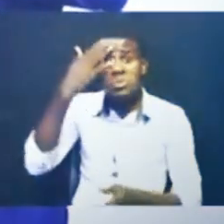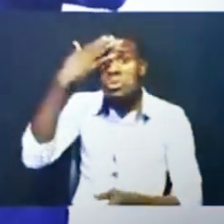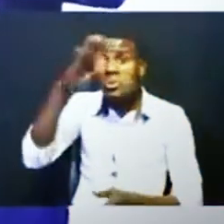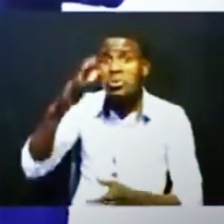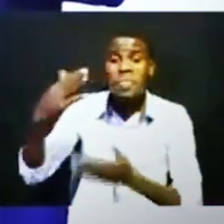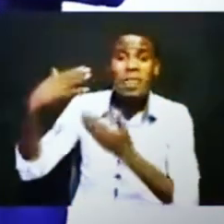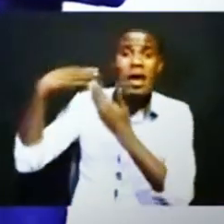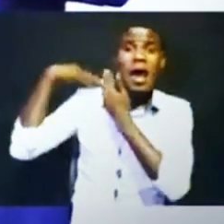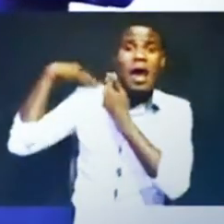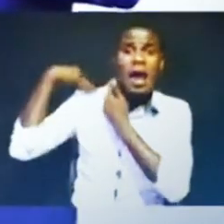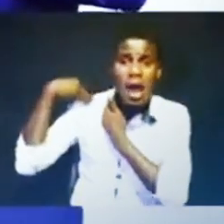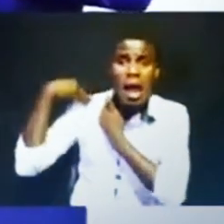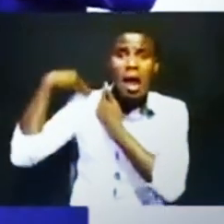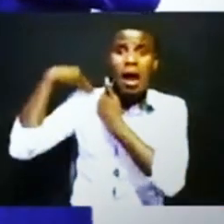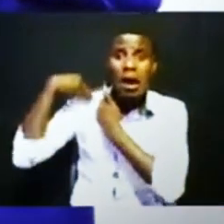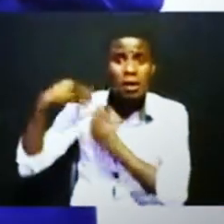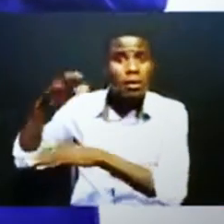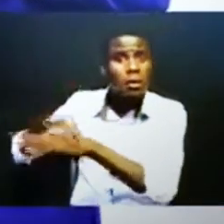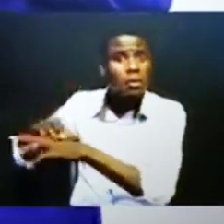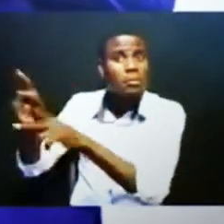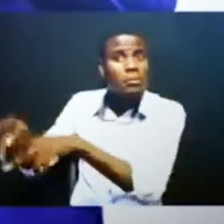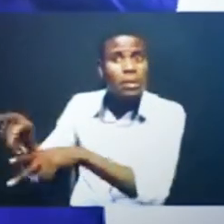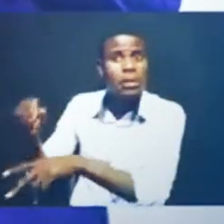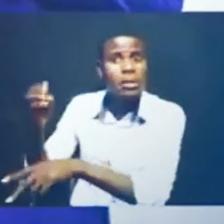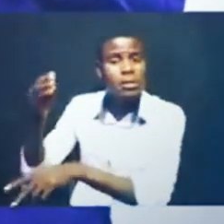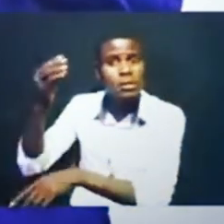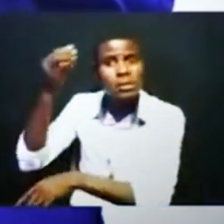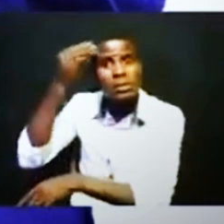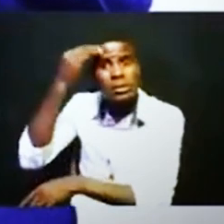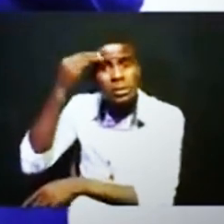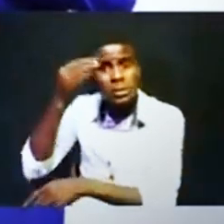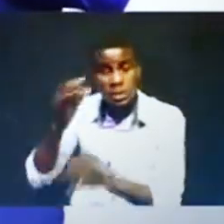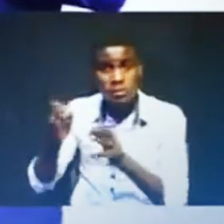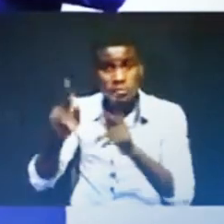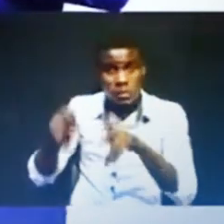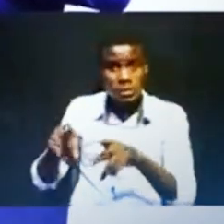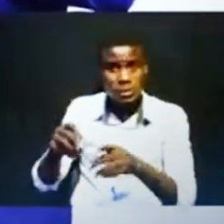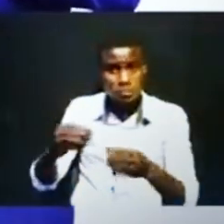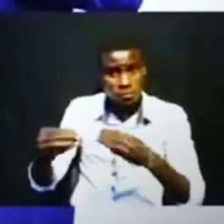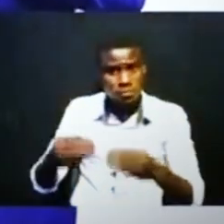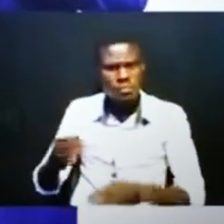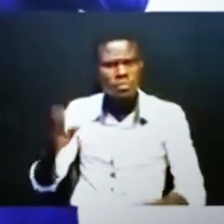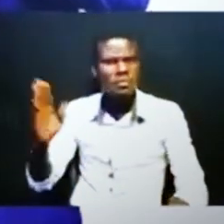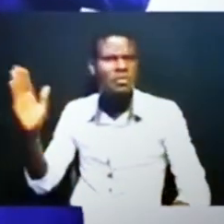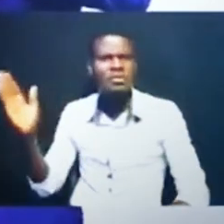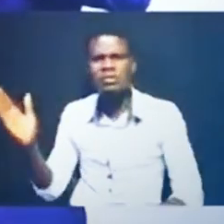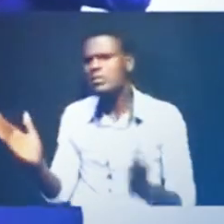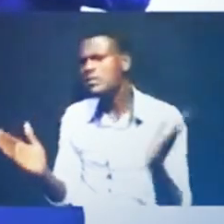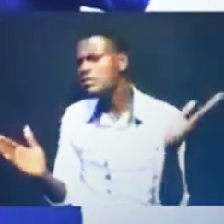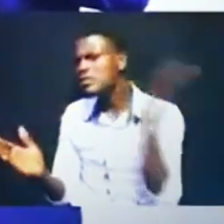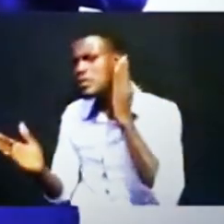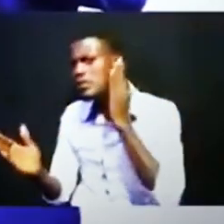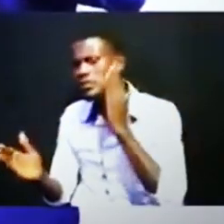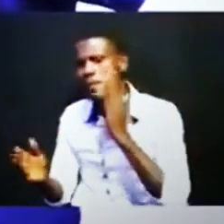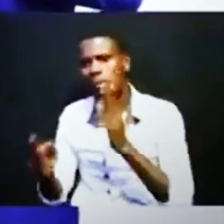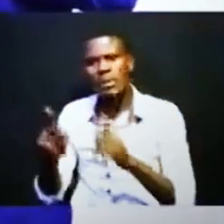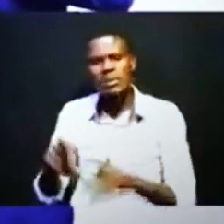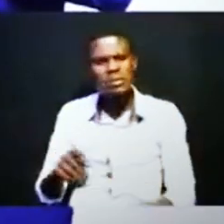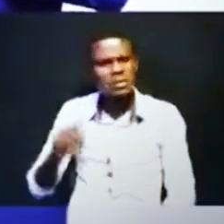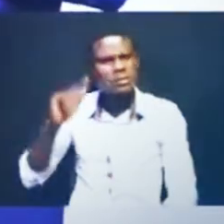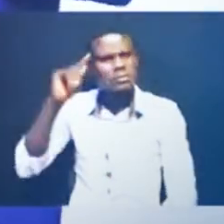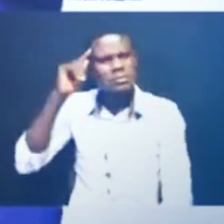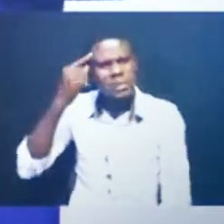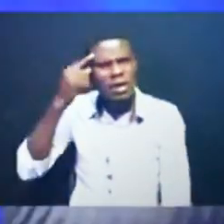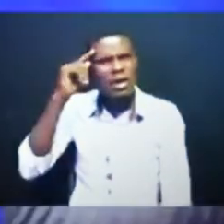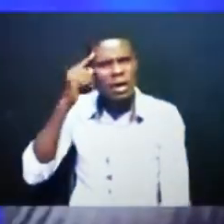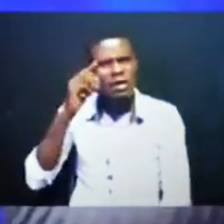on his mind. Yeah. Even if he manages to slap the other cheek, he will never sleep for days. Yeah,